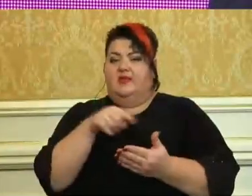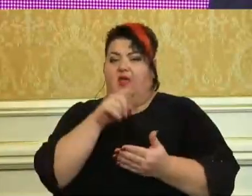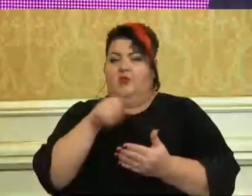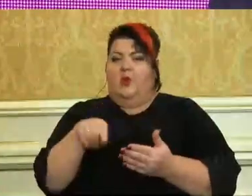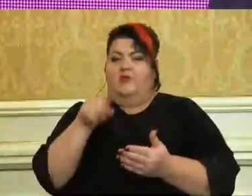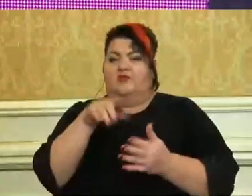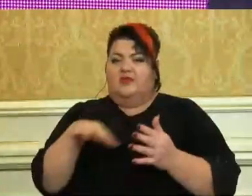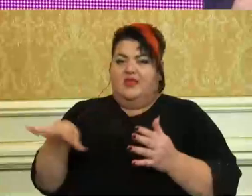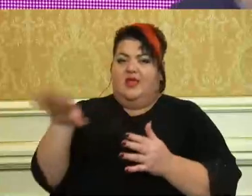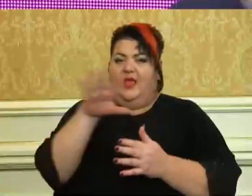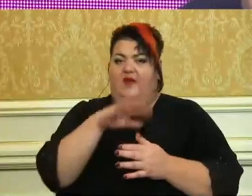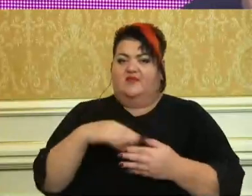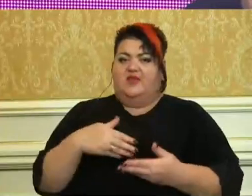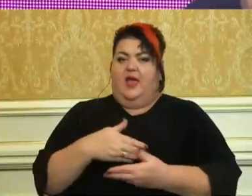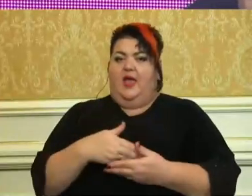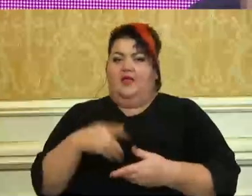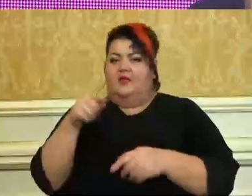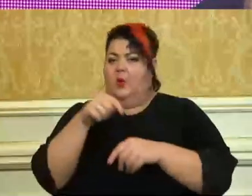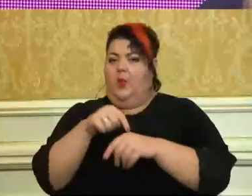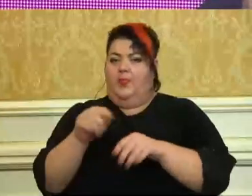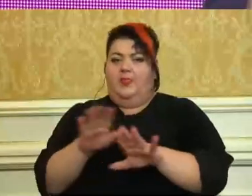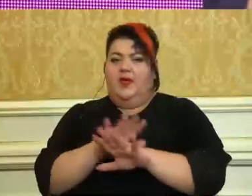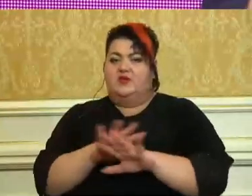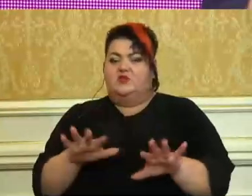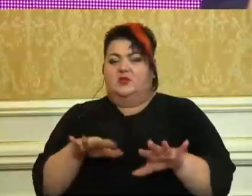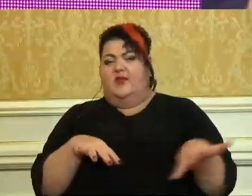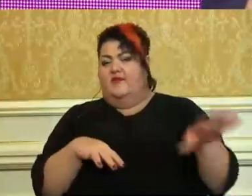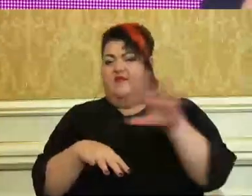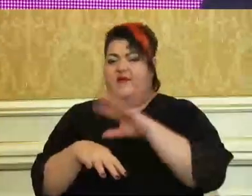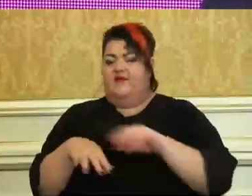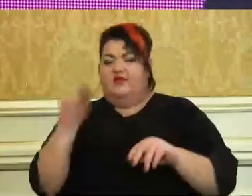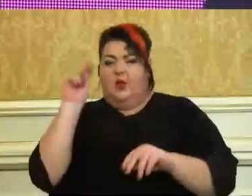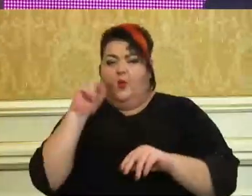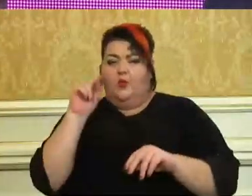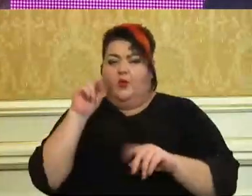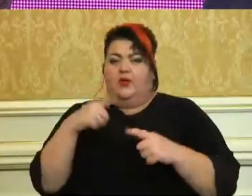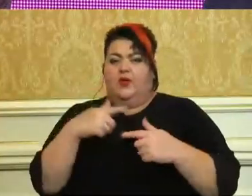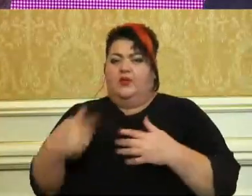them. And they were, well, you can't believe, but they are all